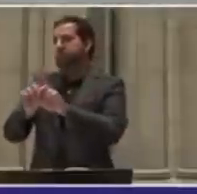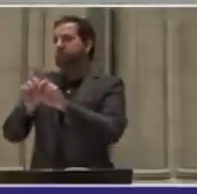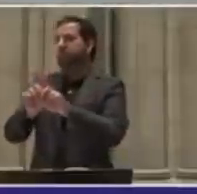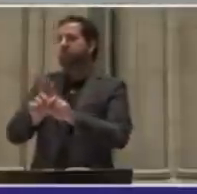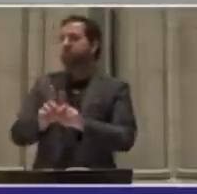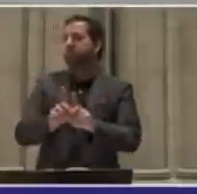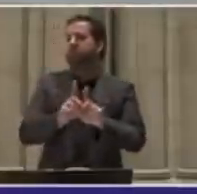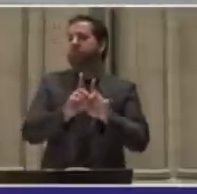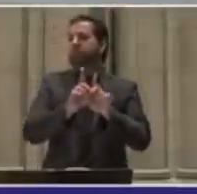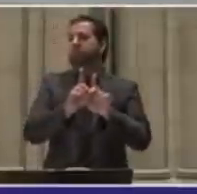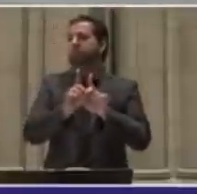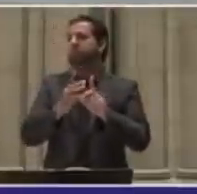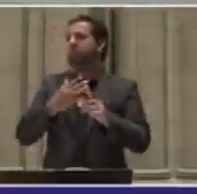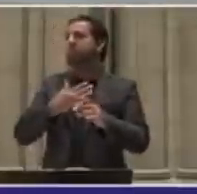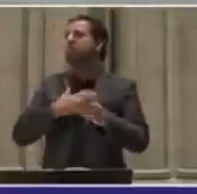Hold my